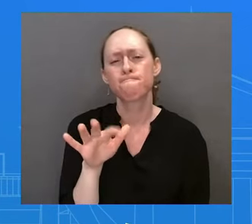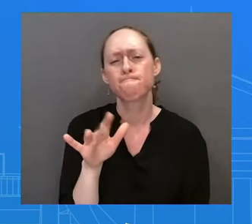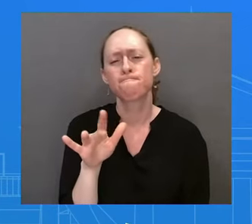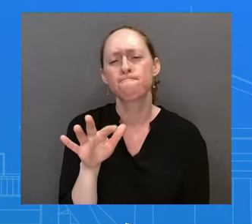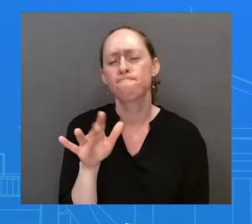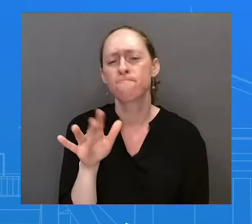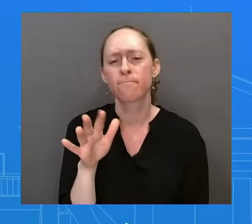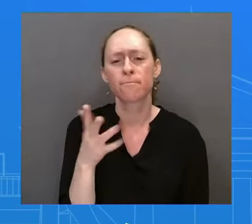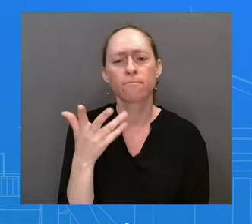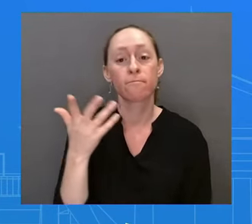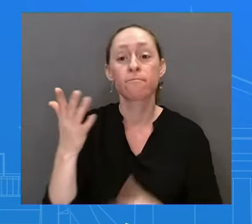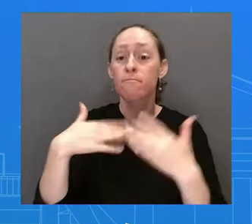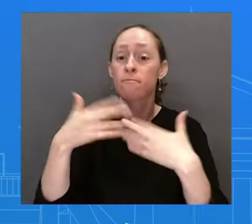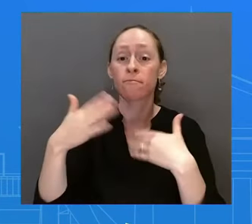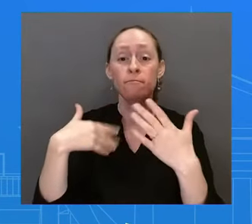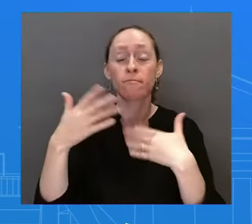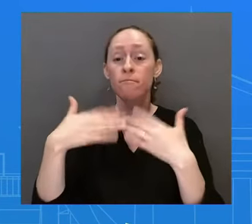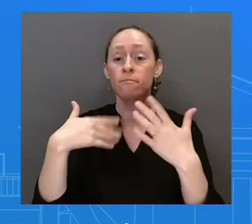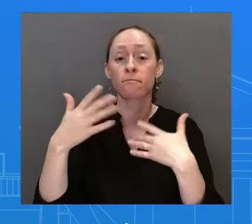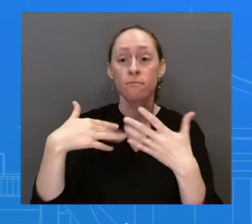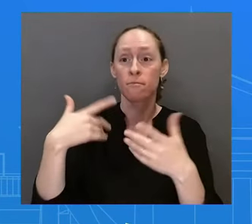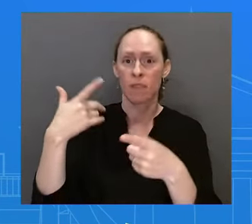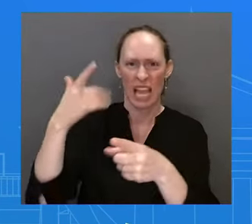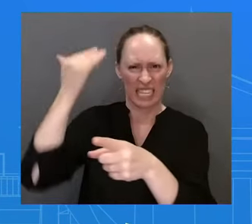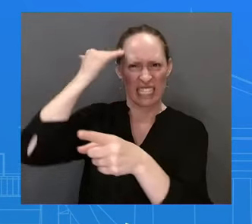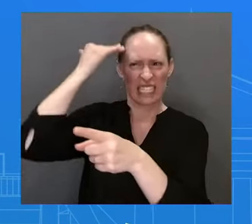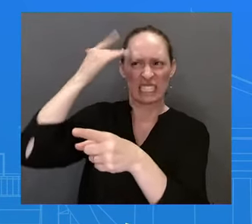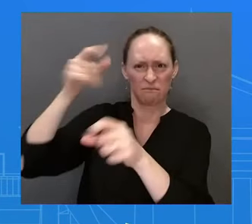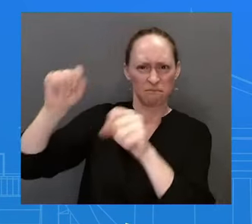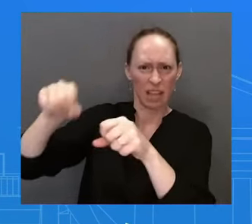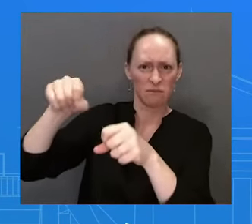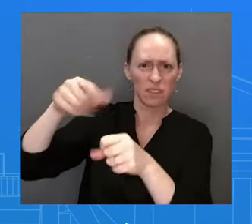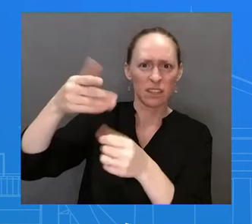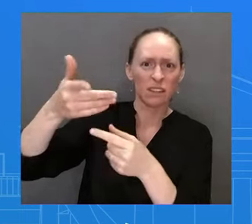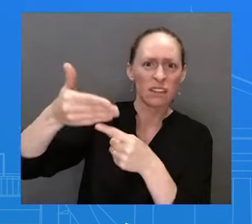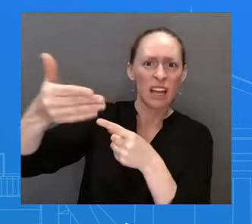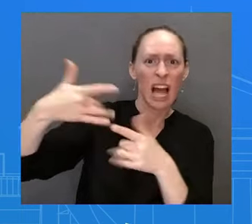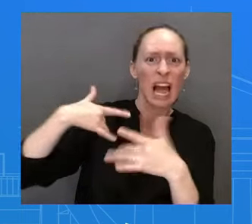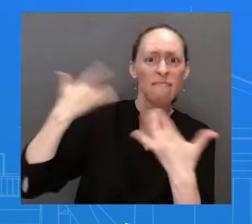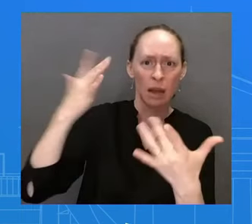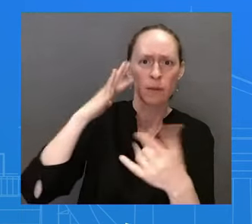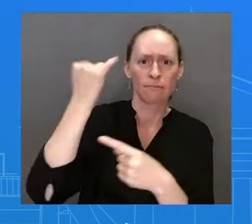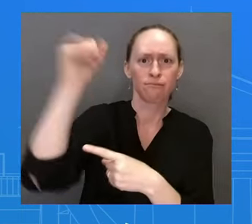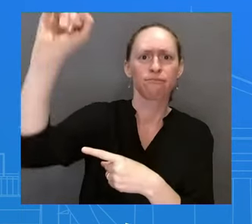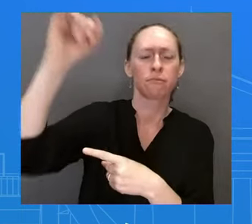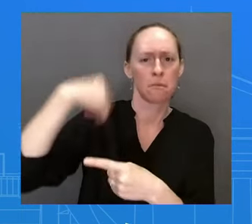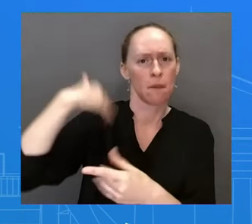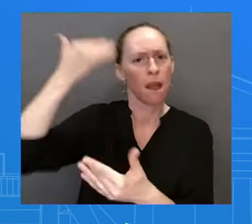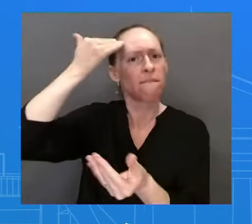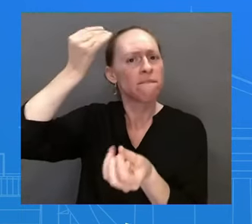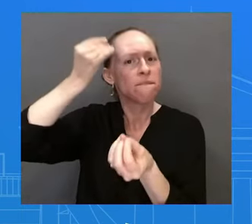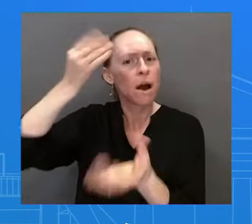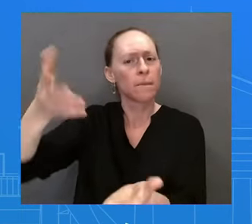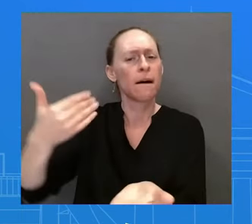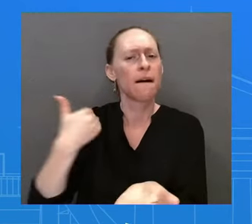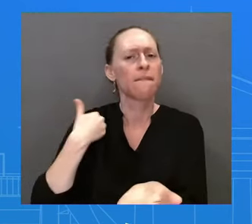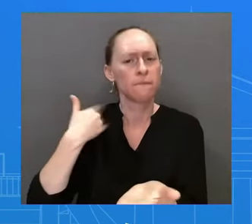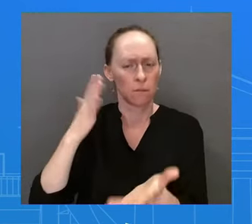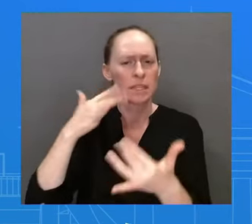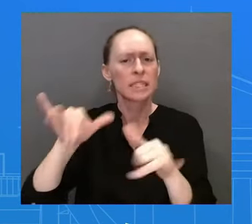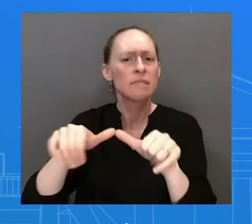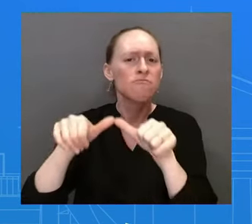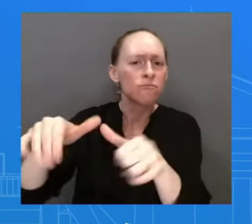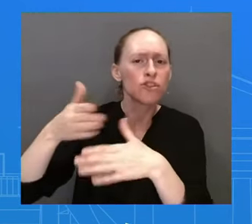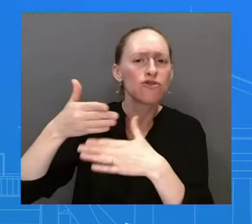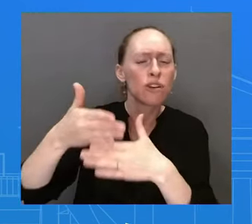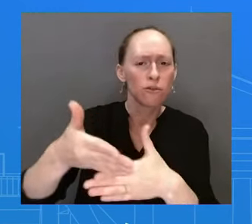That connective tissue still exists. It exists right now. It exists today. And we'll keep it going. I won't be